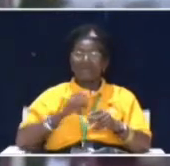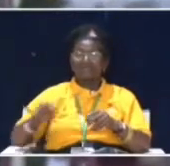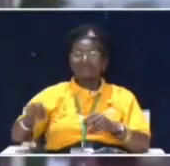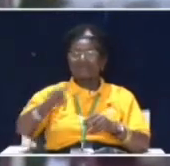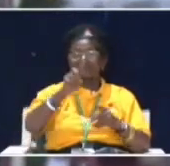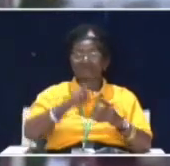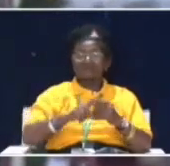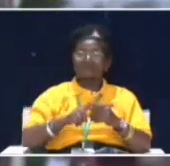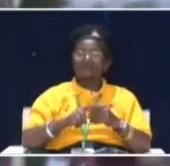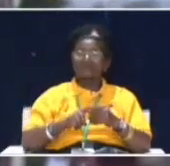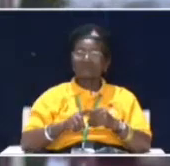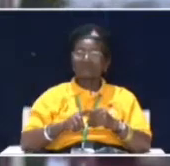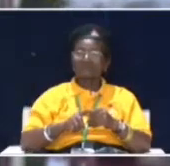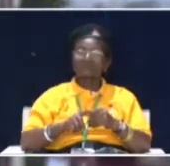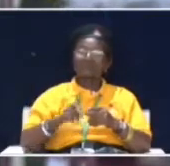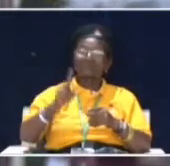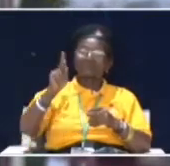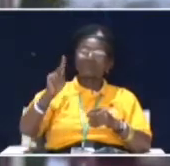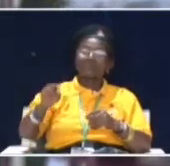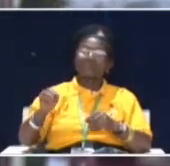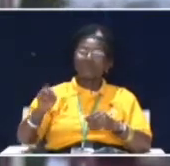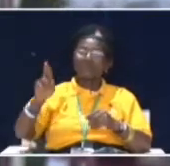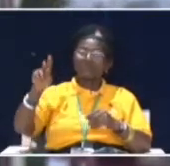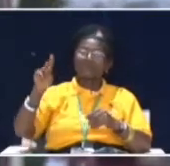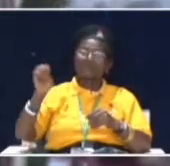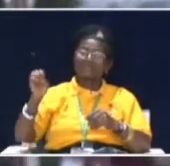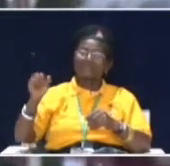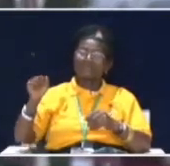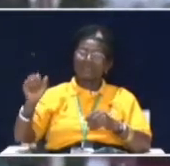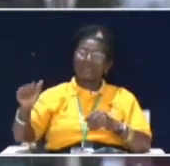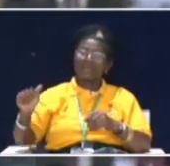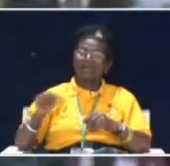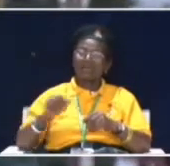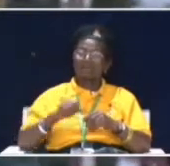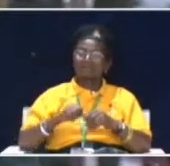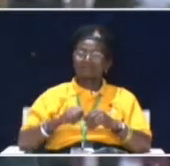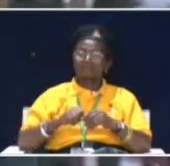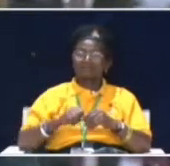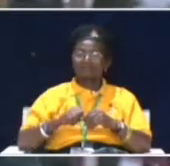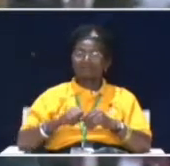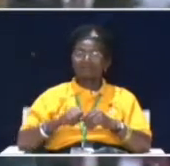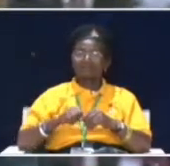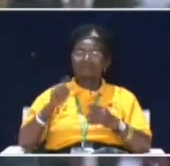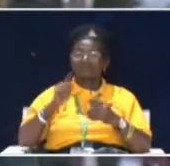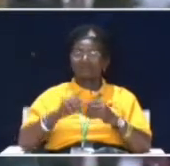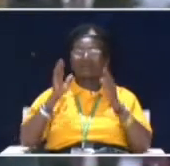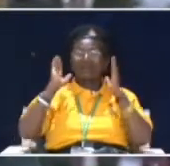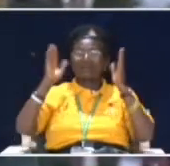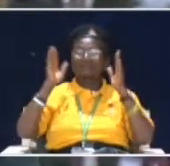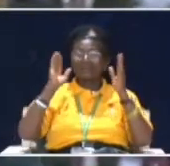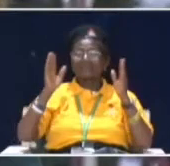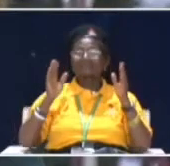to Seoul, Korea. Mo lo si ilu Korea. To attend